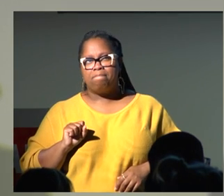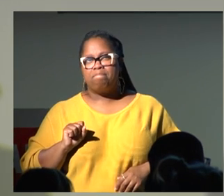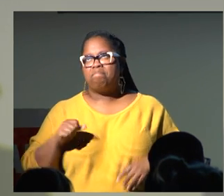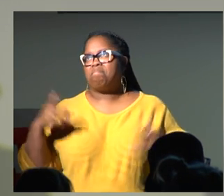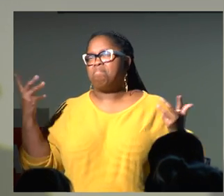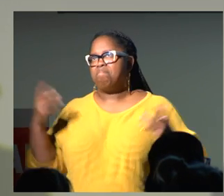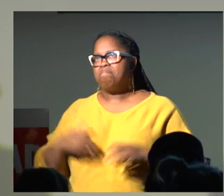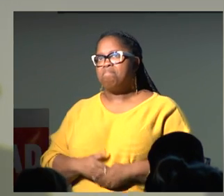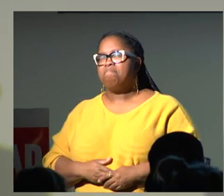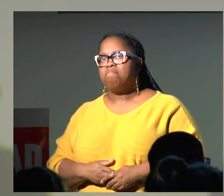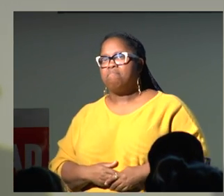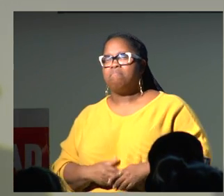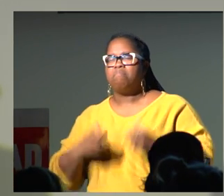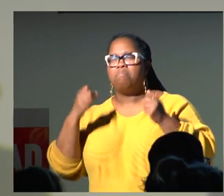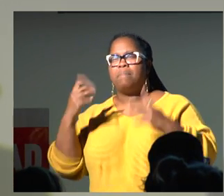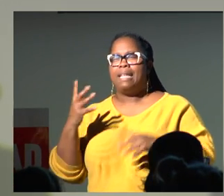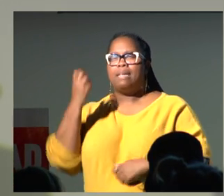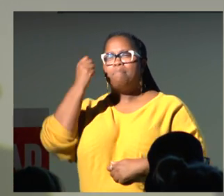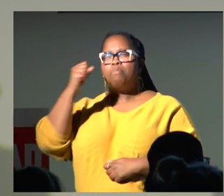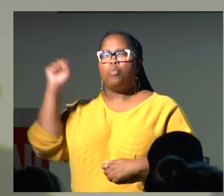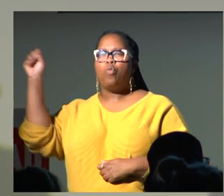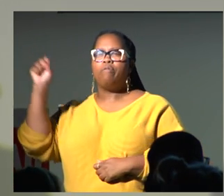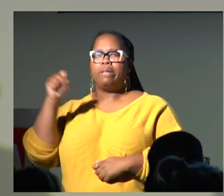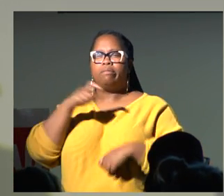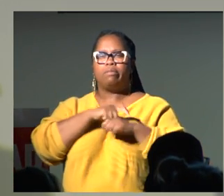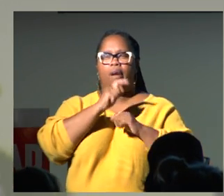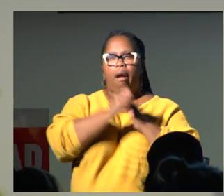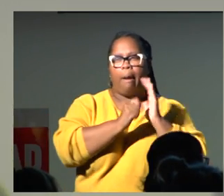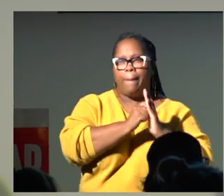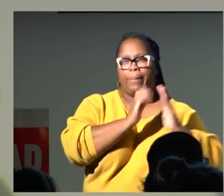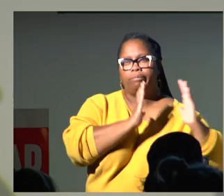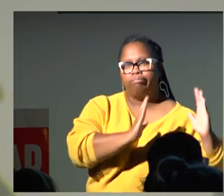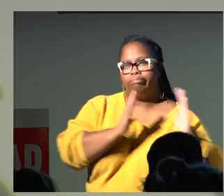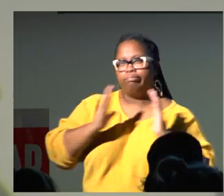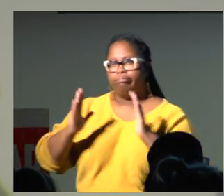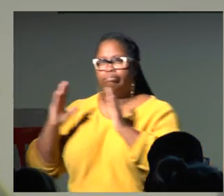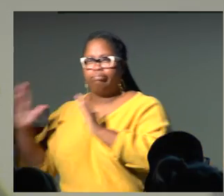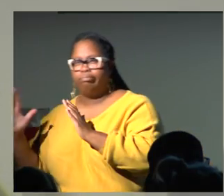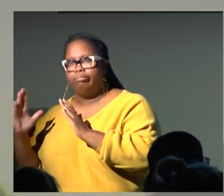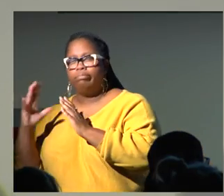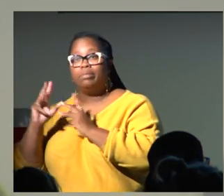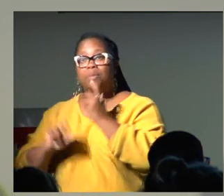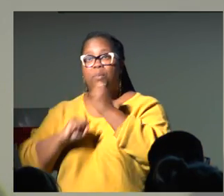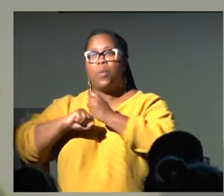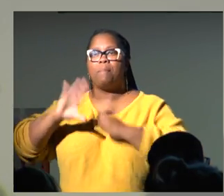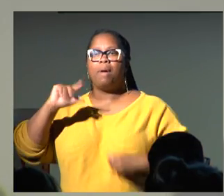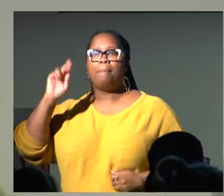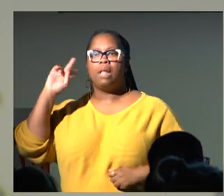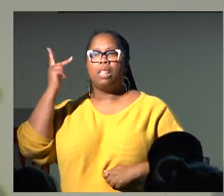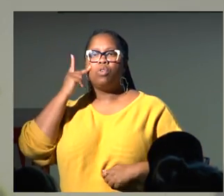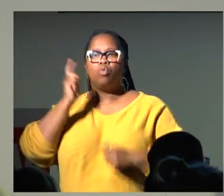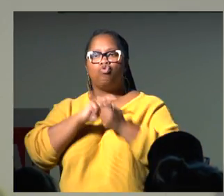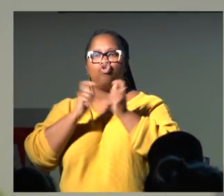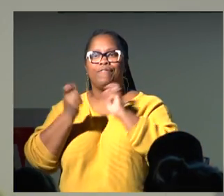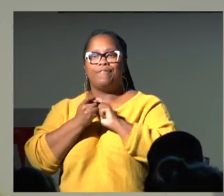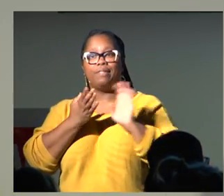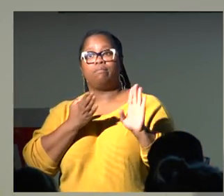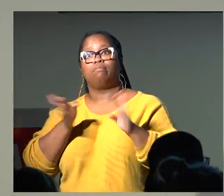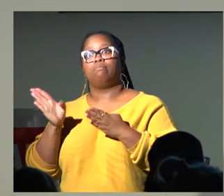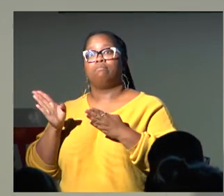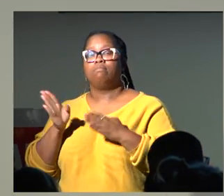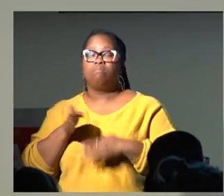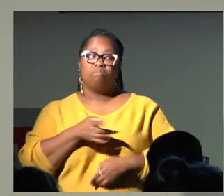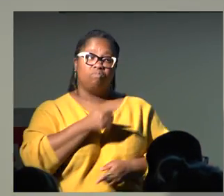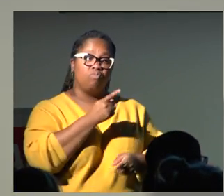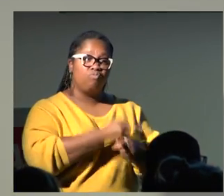you know, a lot of movements throughout art history have always been upheld by political shifts. Right. And of